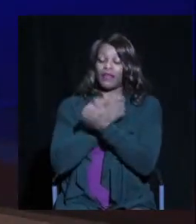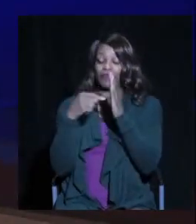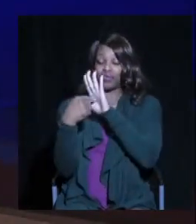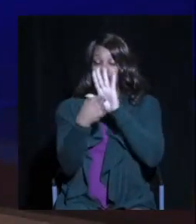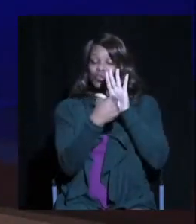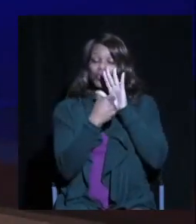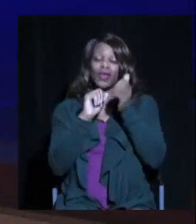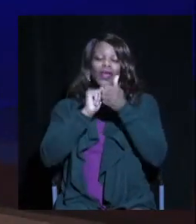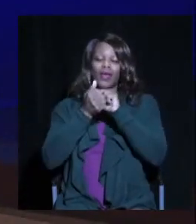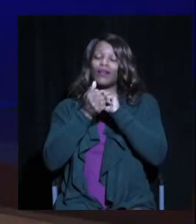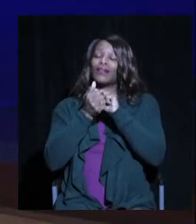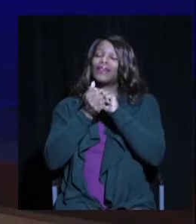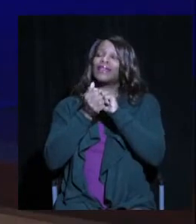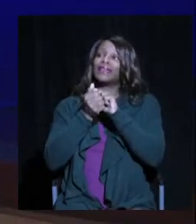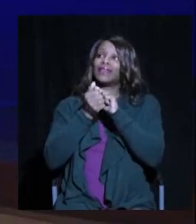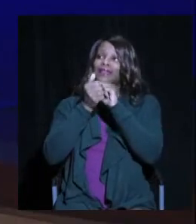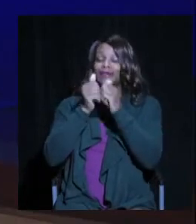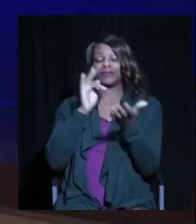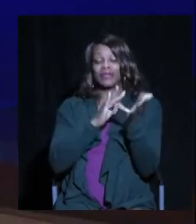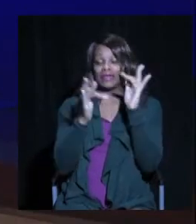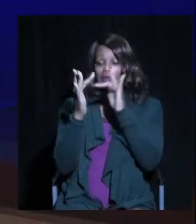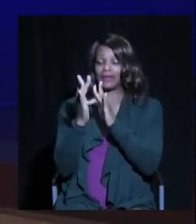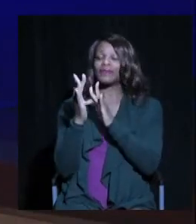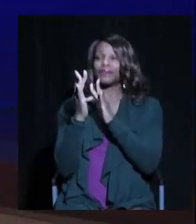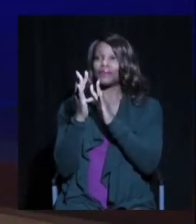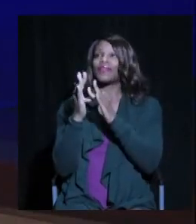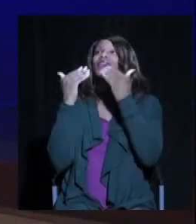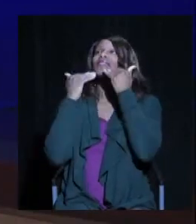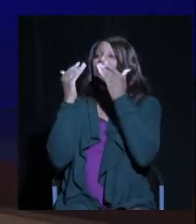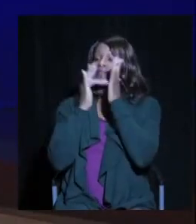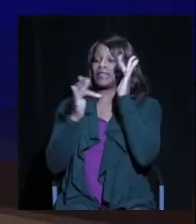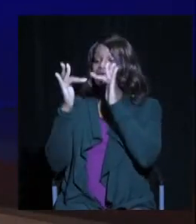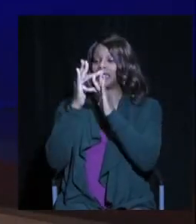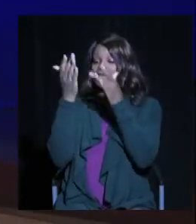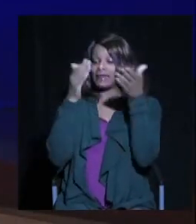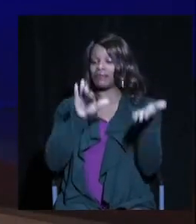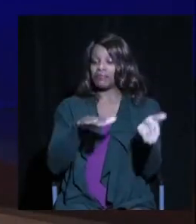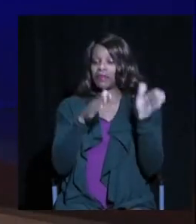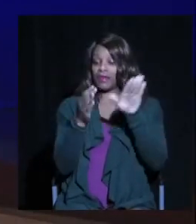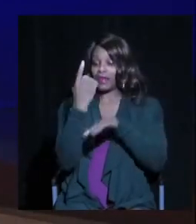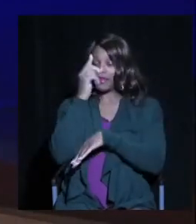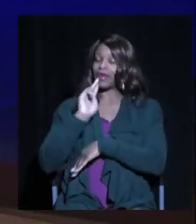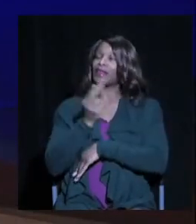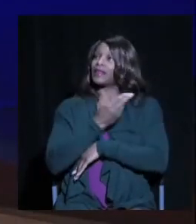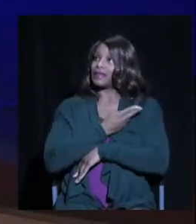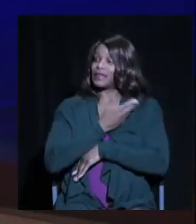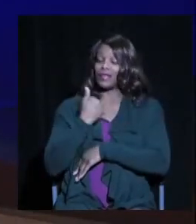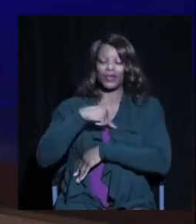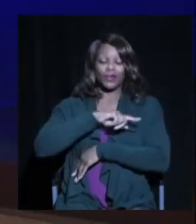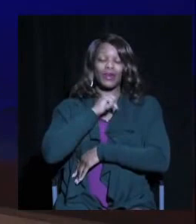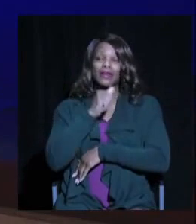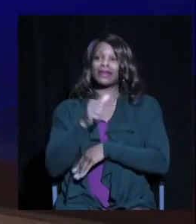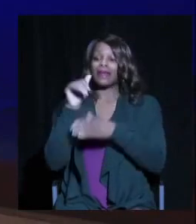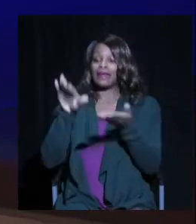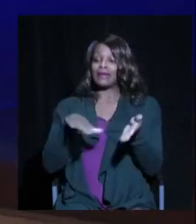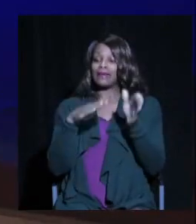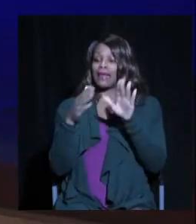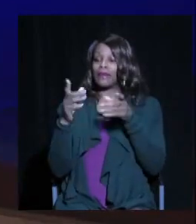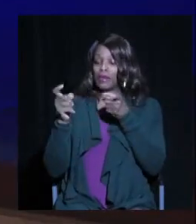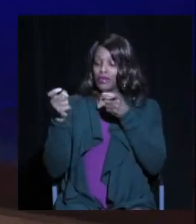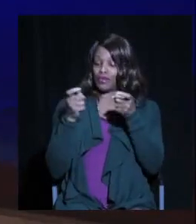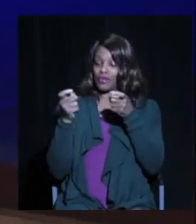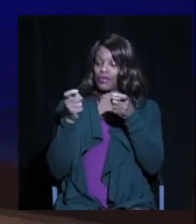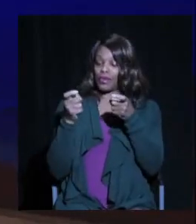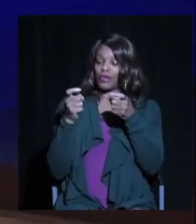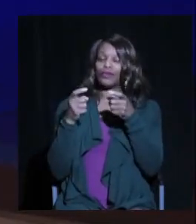showing it through your son, Jesus. Thank you for Jesus giving his body and his blood that we might not die to sin, that we